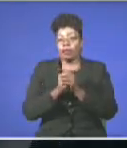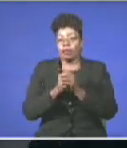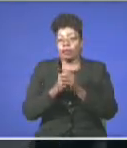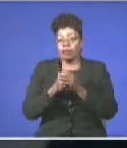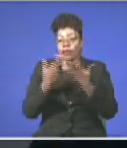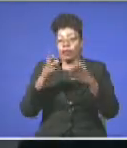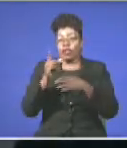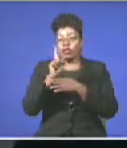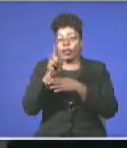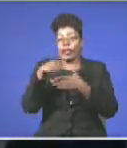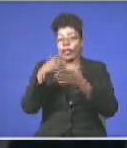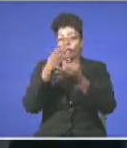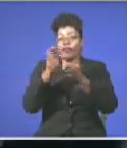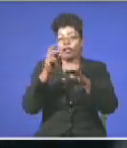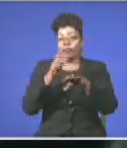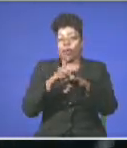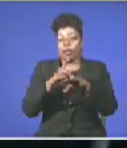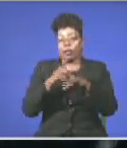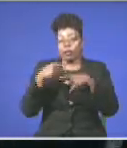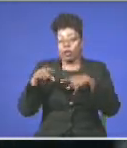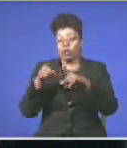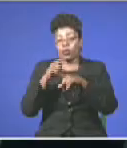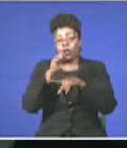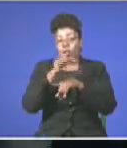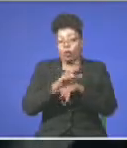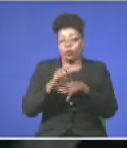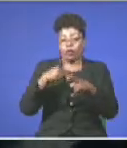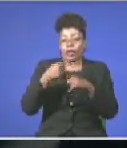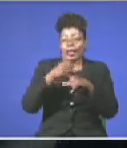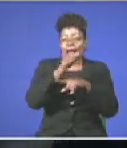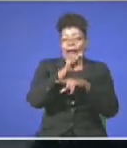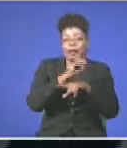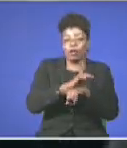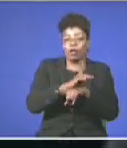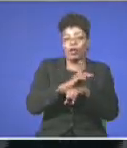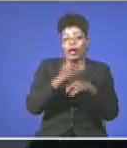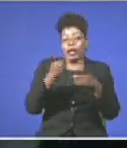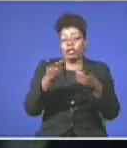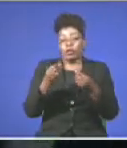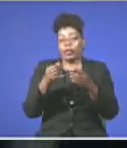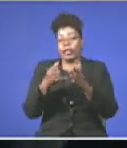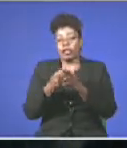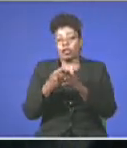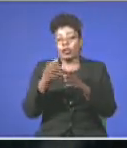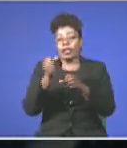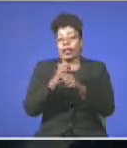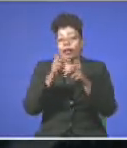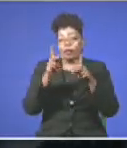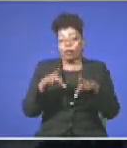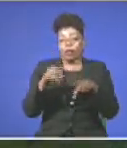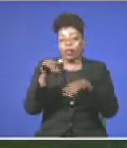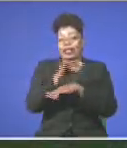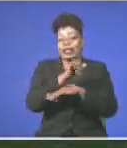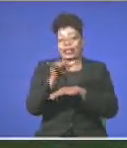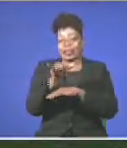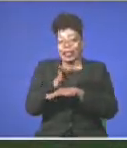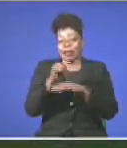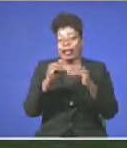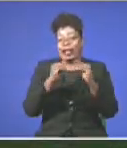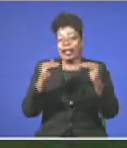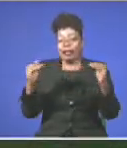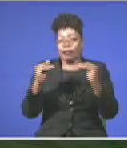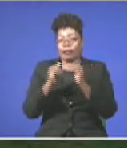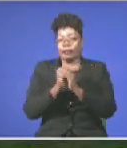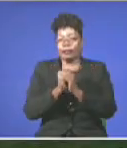one in Freeport, so after this now I'll have to go to Eleuthera and go to Abaco and continue on doing it so we could get everybody on the same level. That's why we're trying